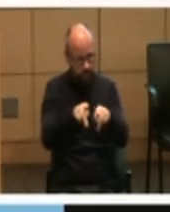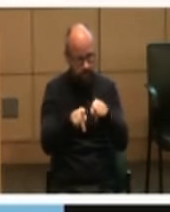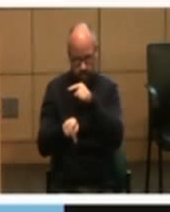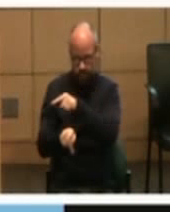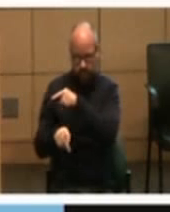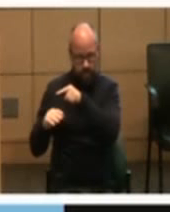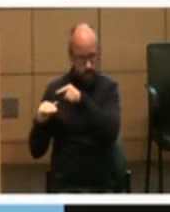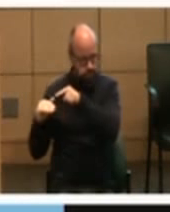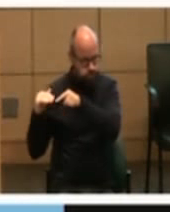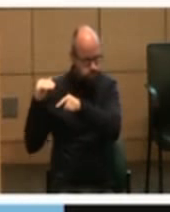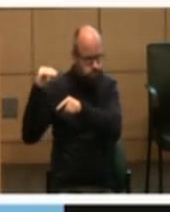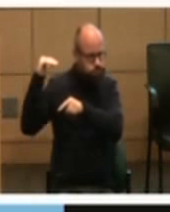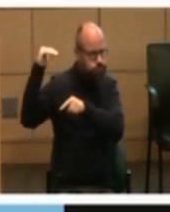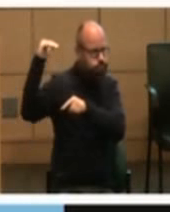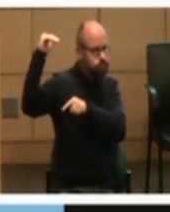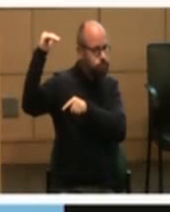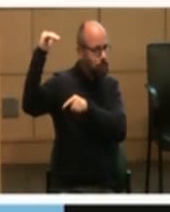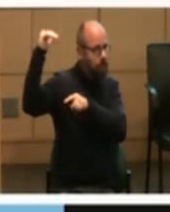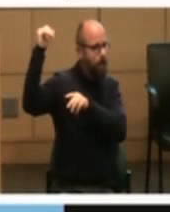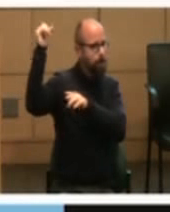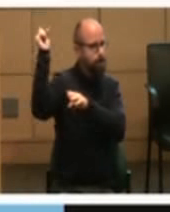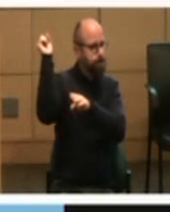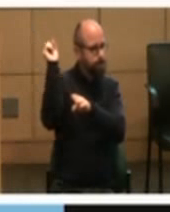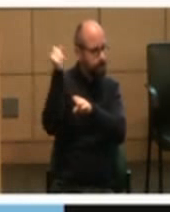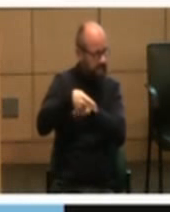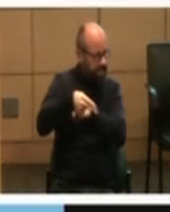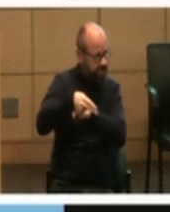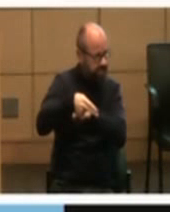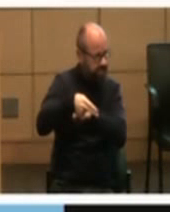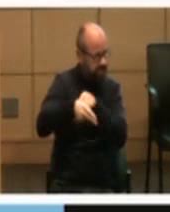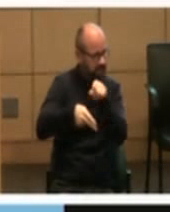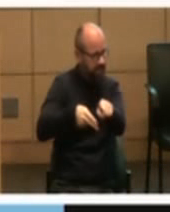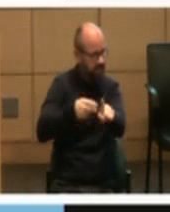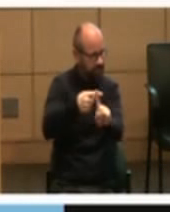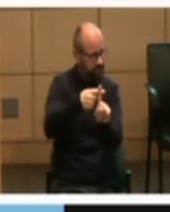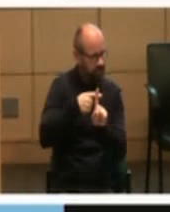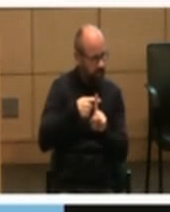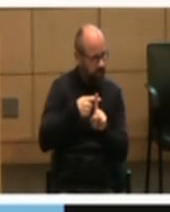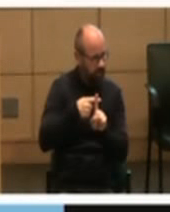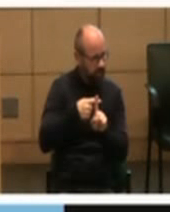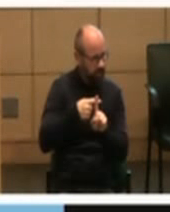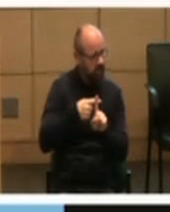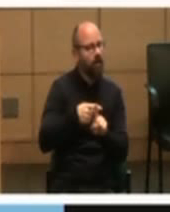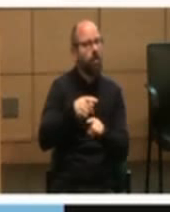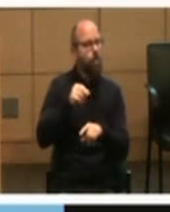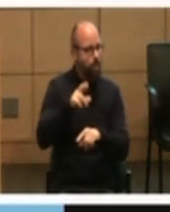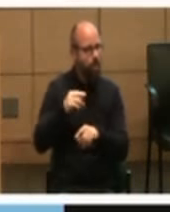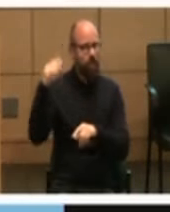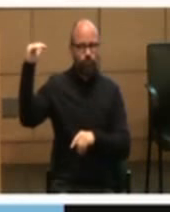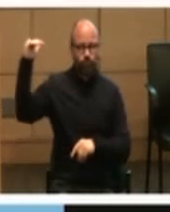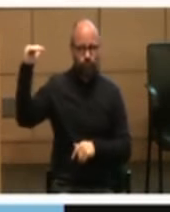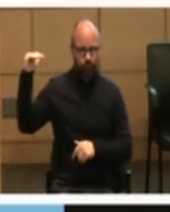needs to be above the competing noise in order for the child to get 70% correct on this task.